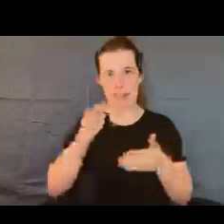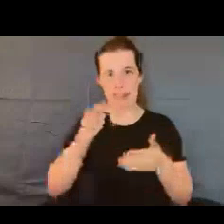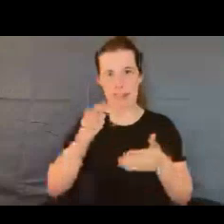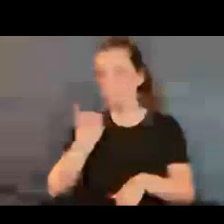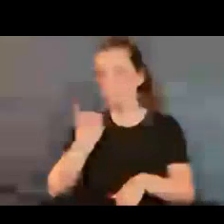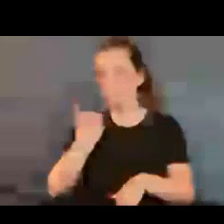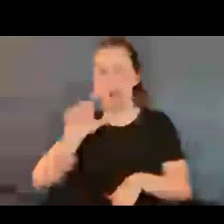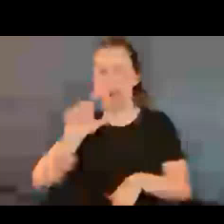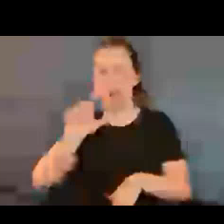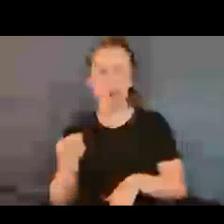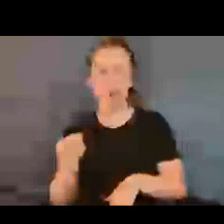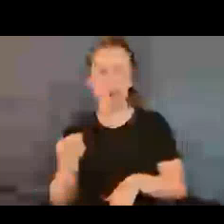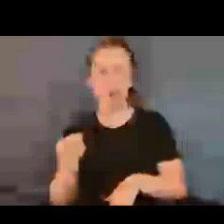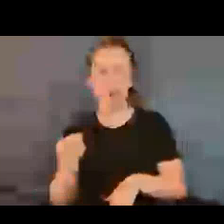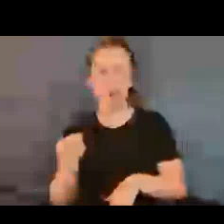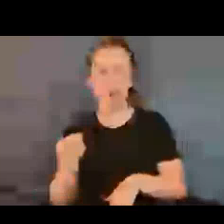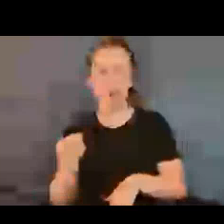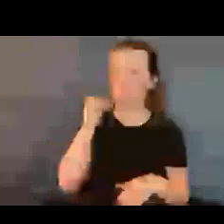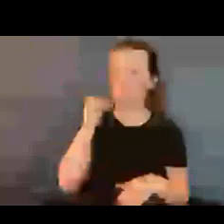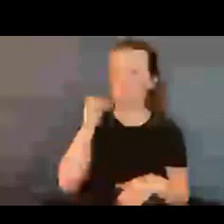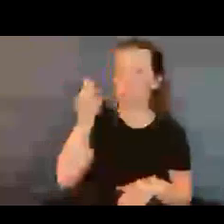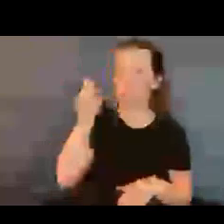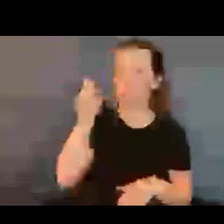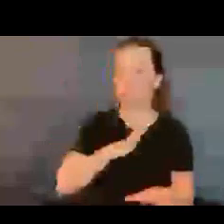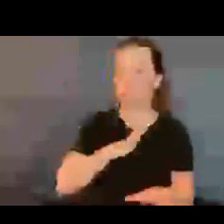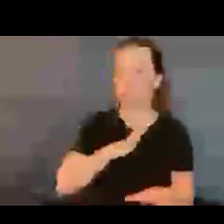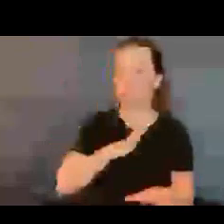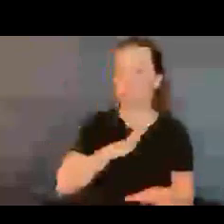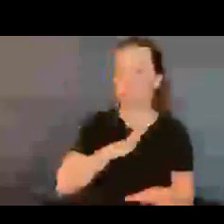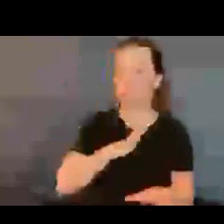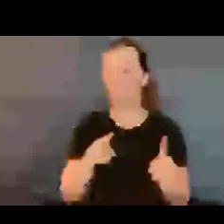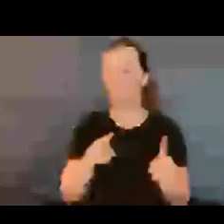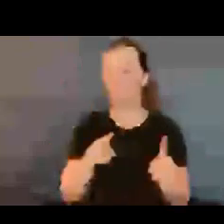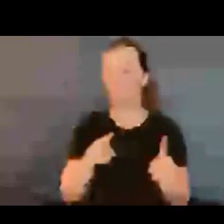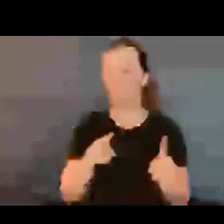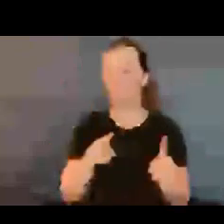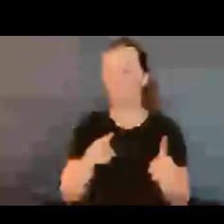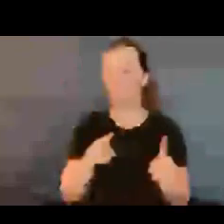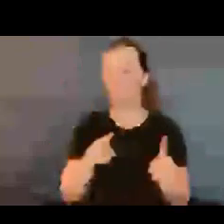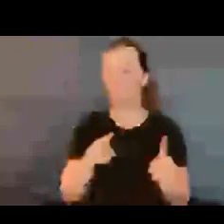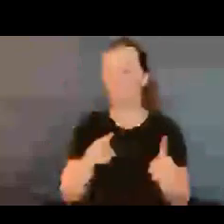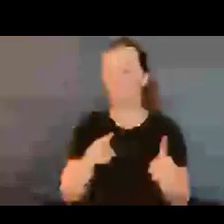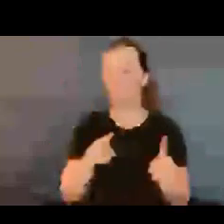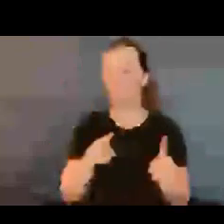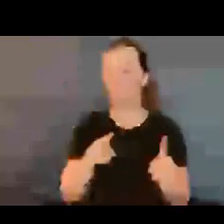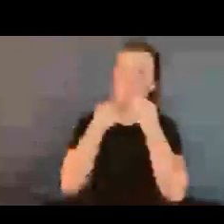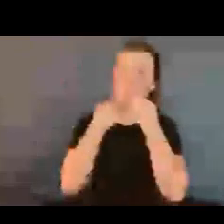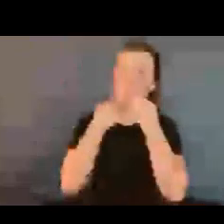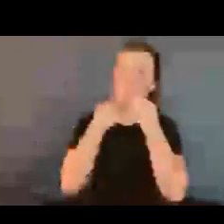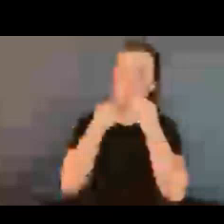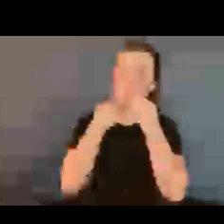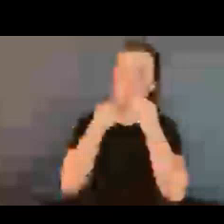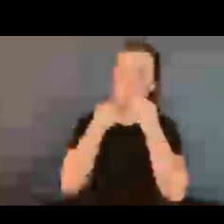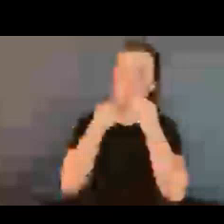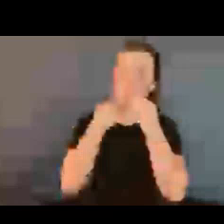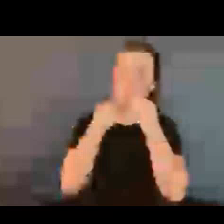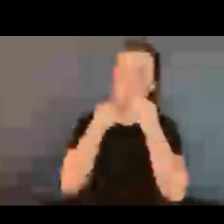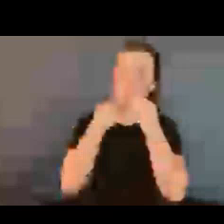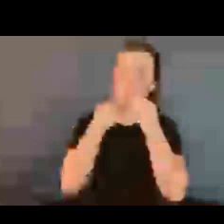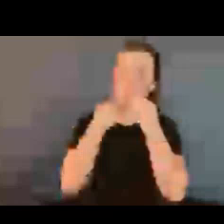if you want to, but it's nice to know it's there to get some extra fuel or hydration if you need it. And then you can whip down the